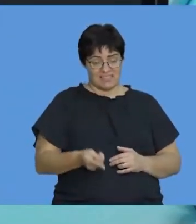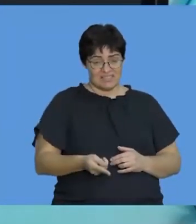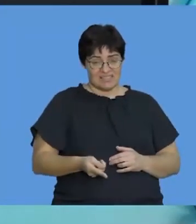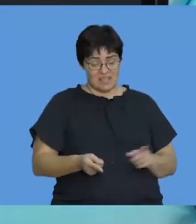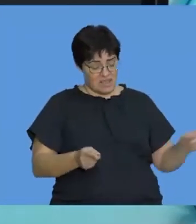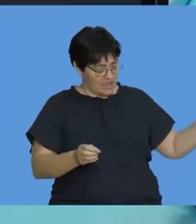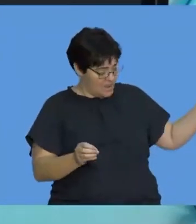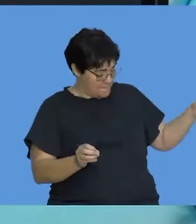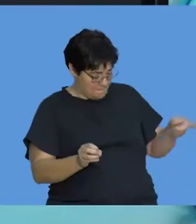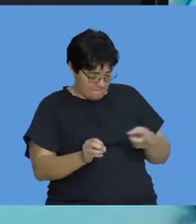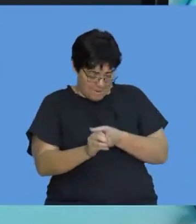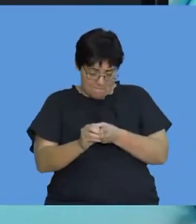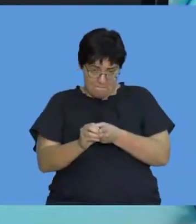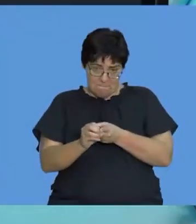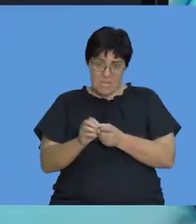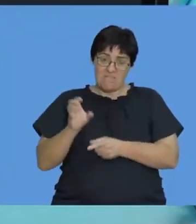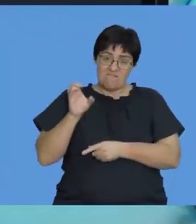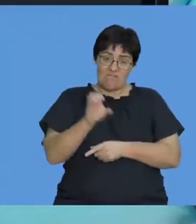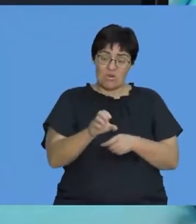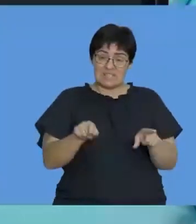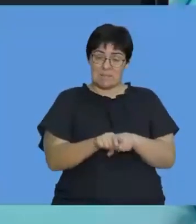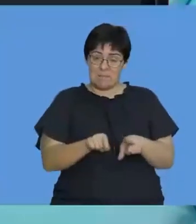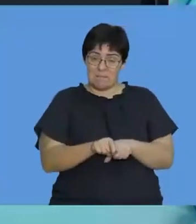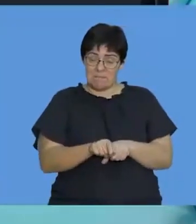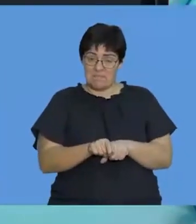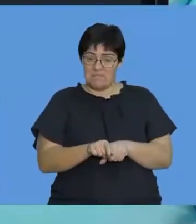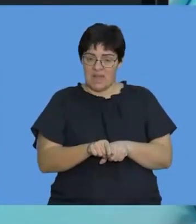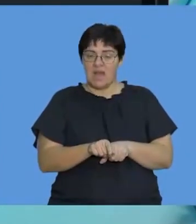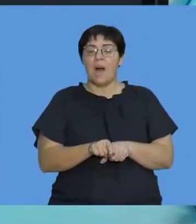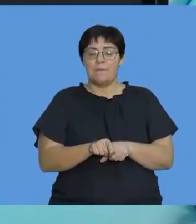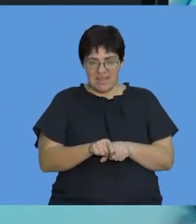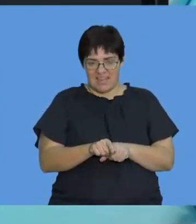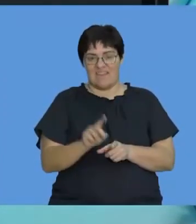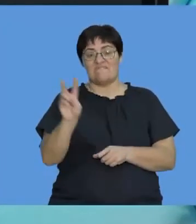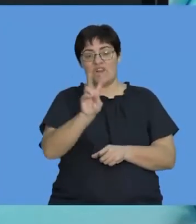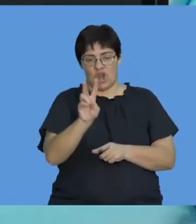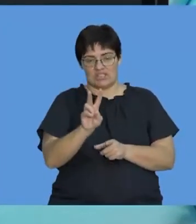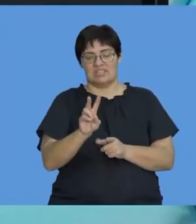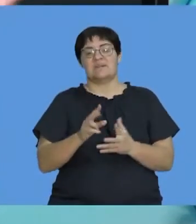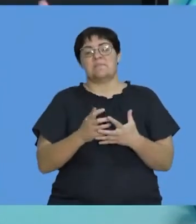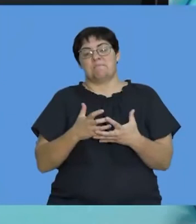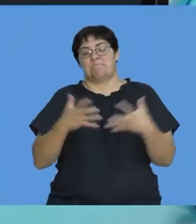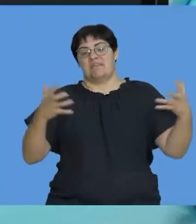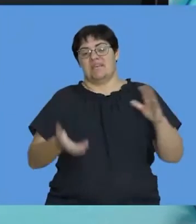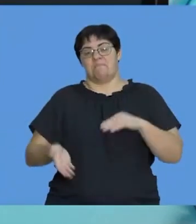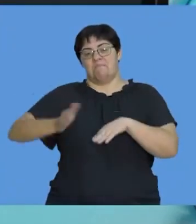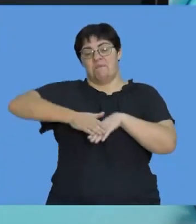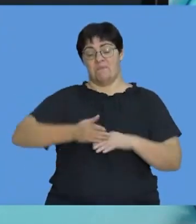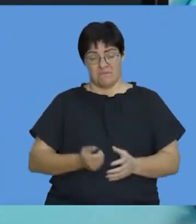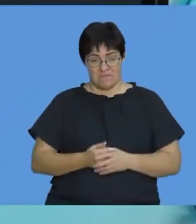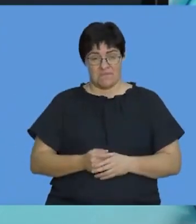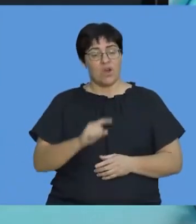softer ball, hitting it with the same force, I'm going to get a bigger